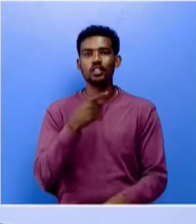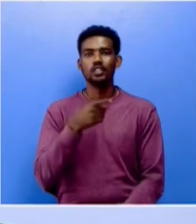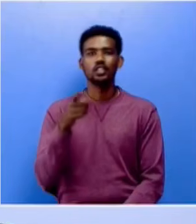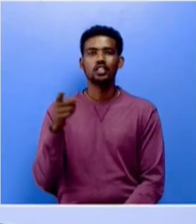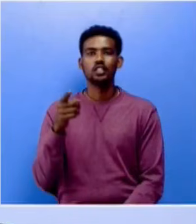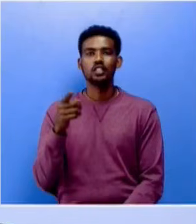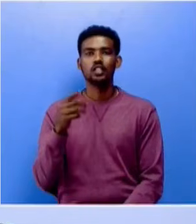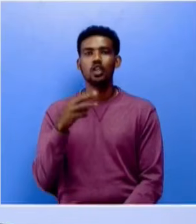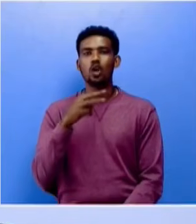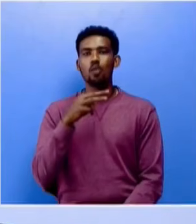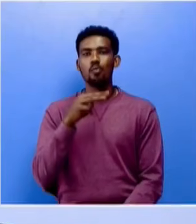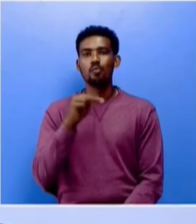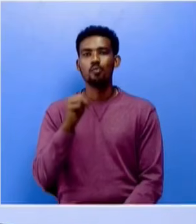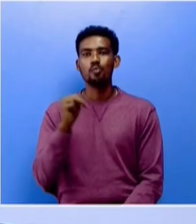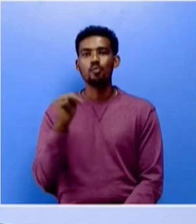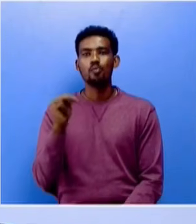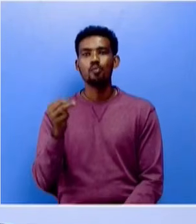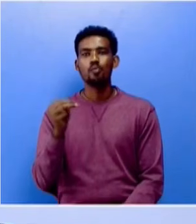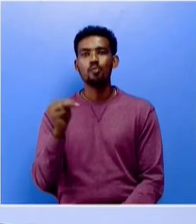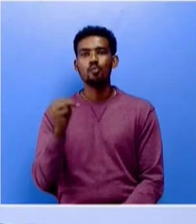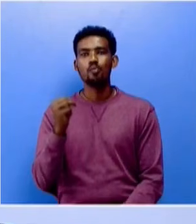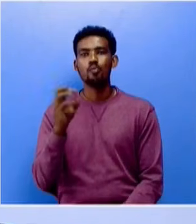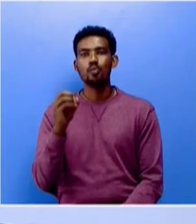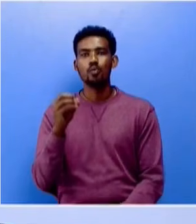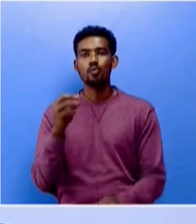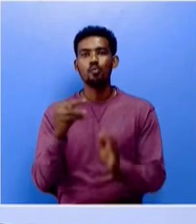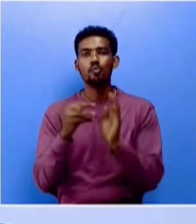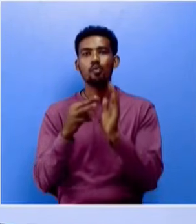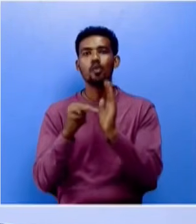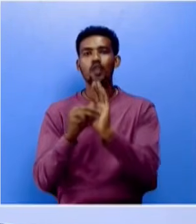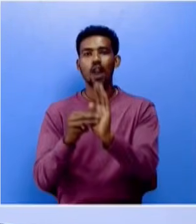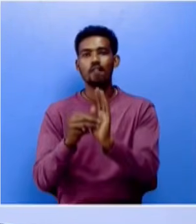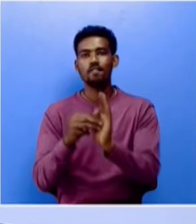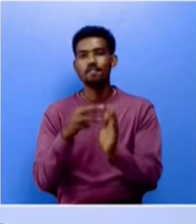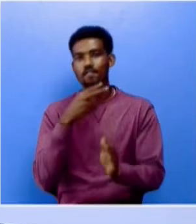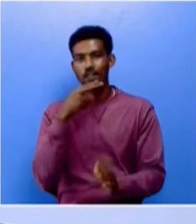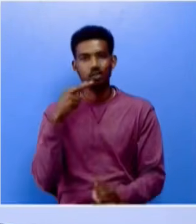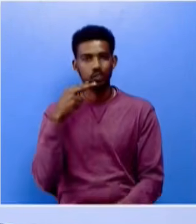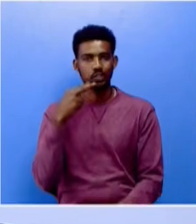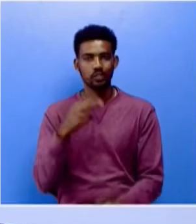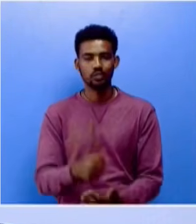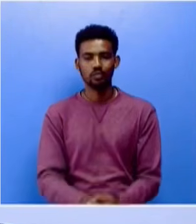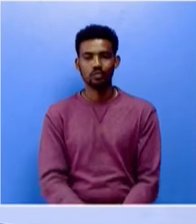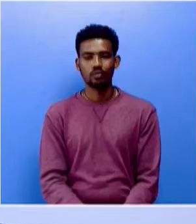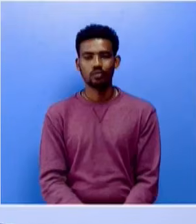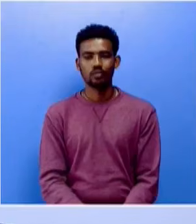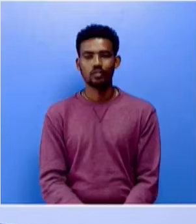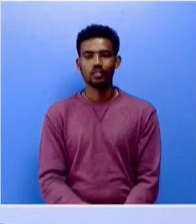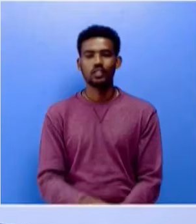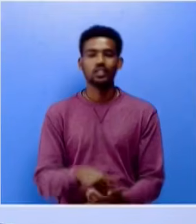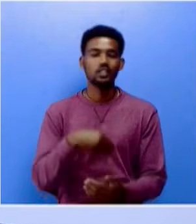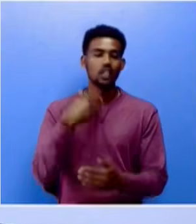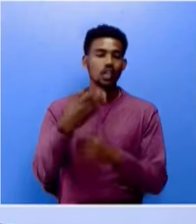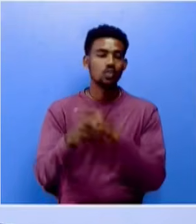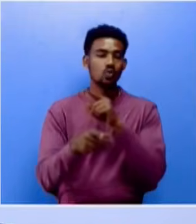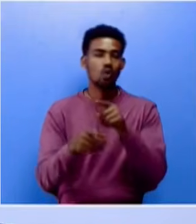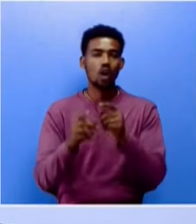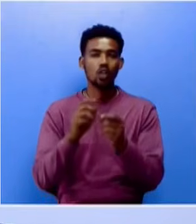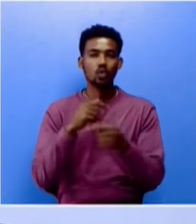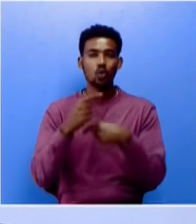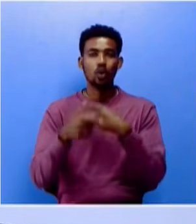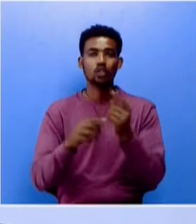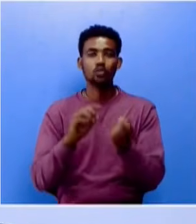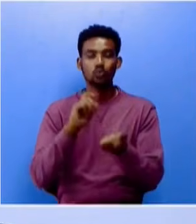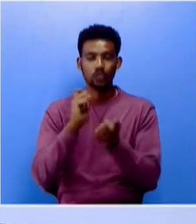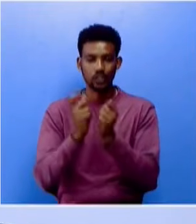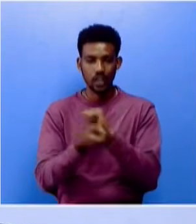this modal verbs like should, ought to, and had better. And then you are going to change